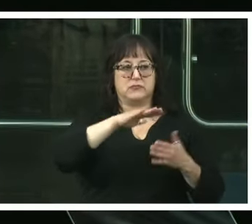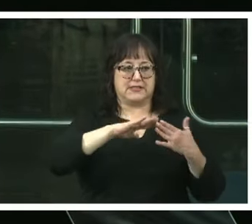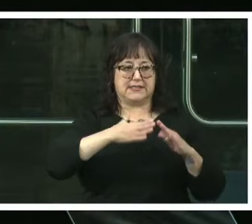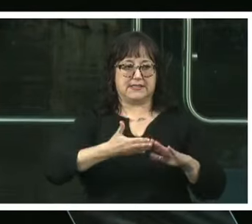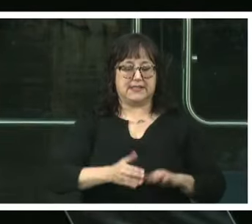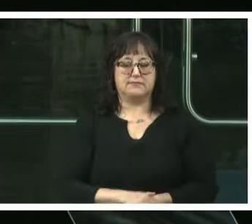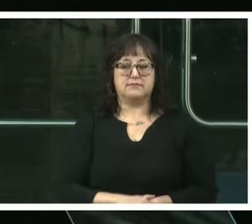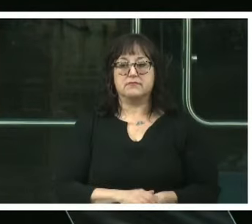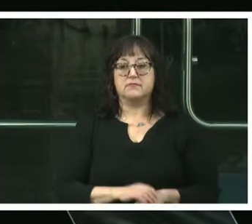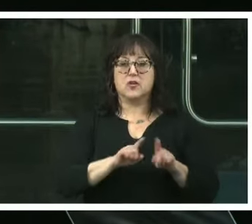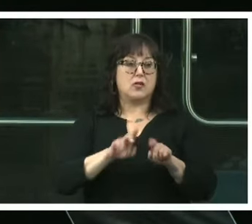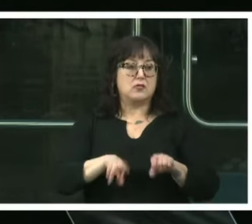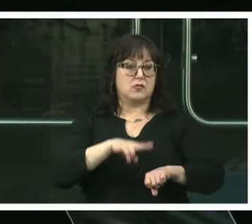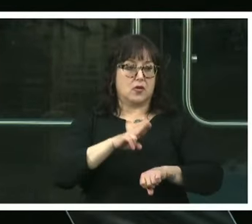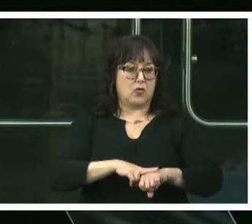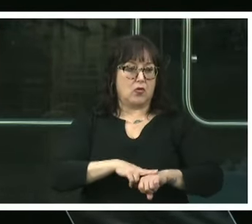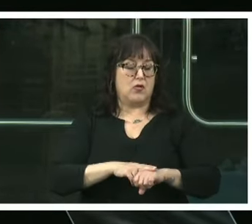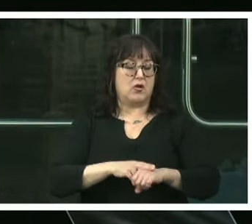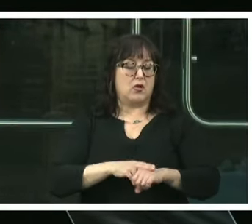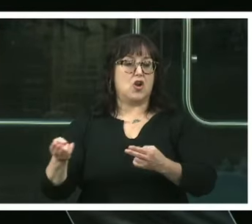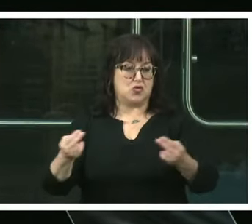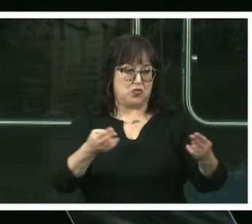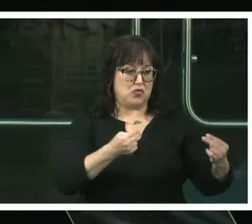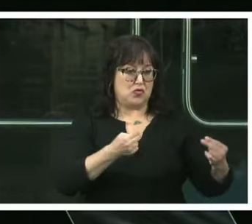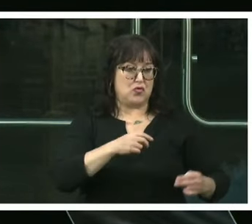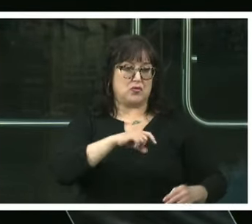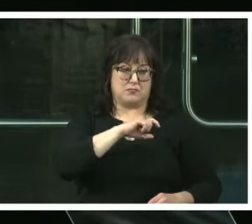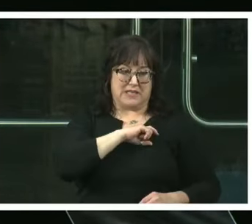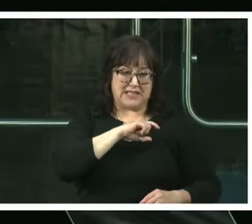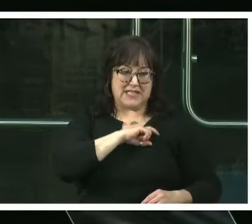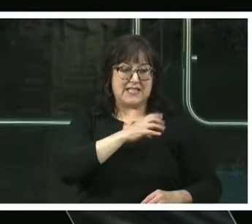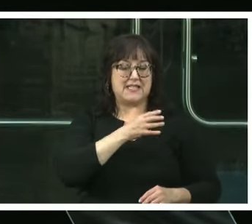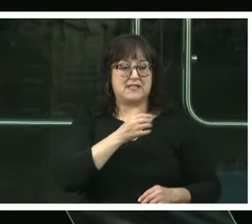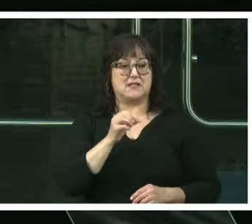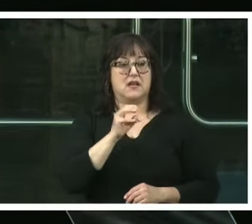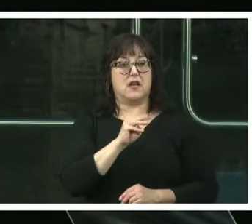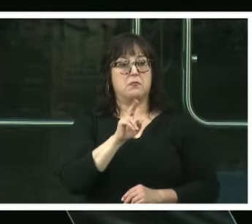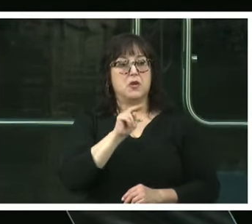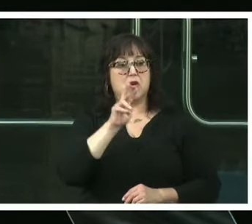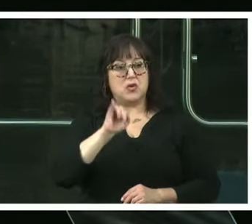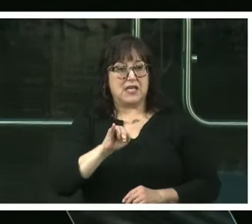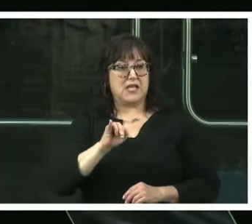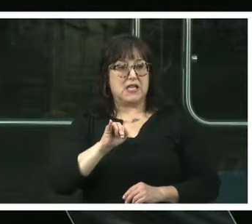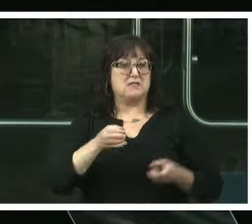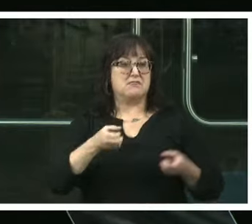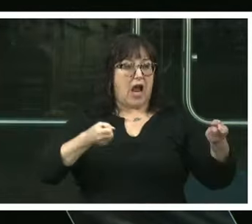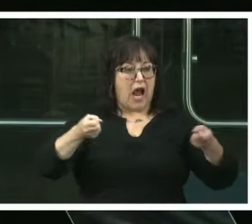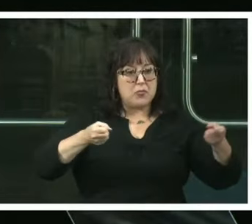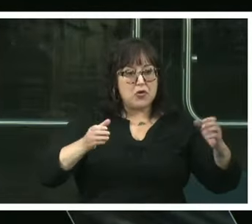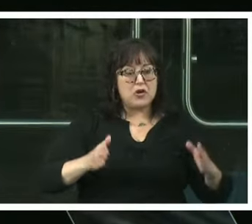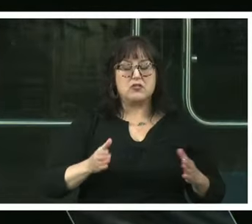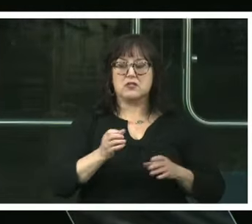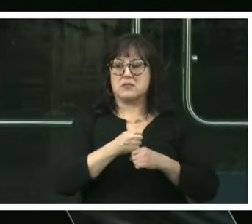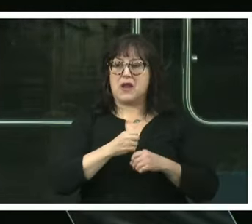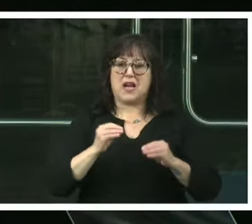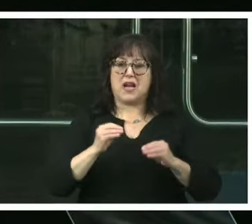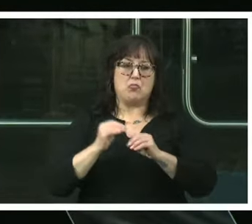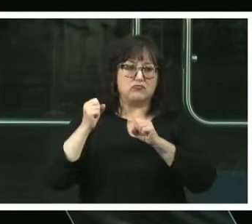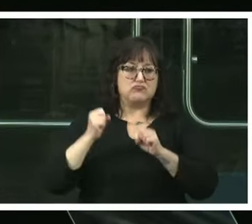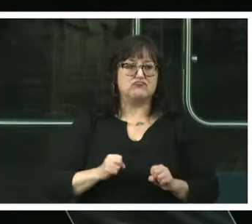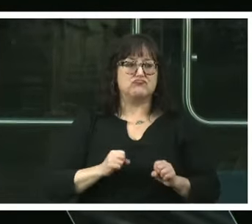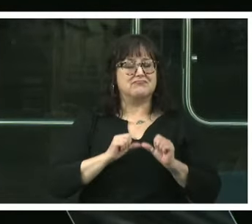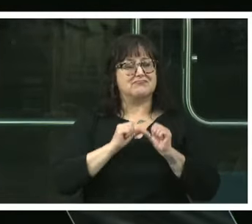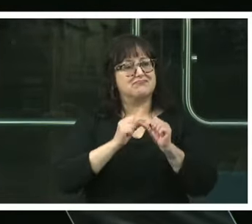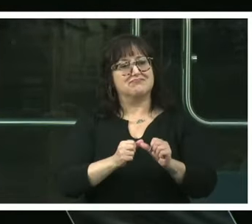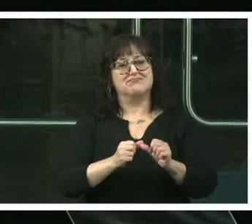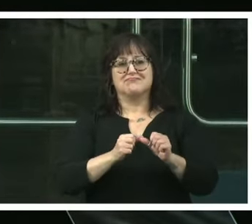And of course, to recruit police officers and Muni operators to create a more resilient, thriving